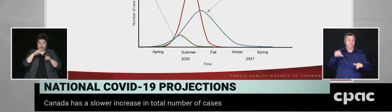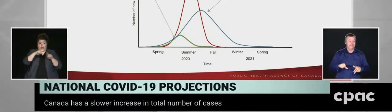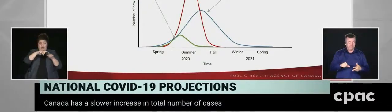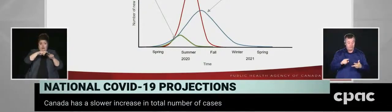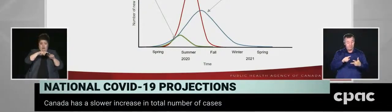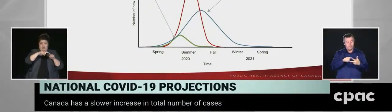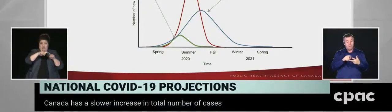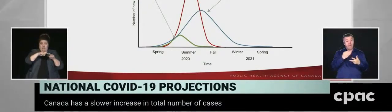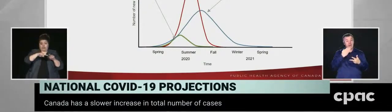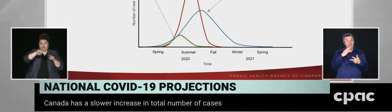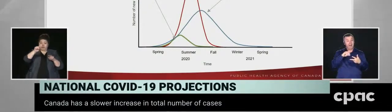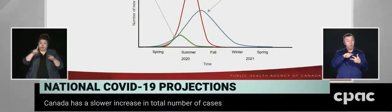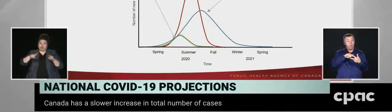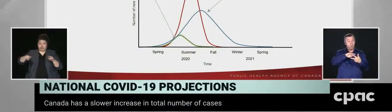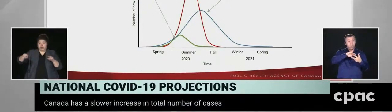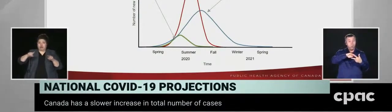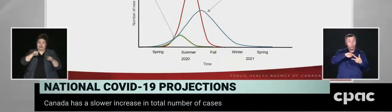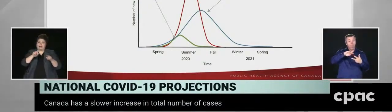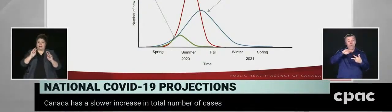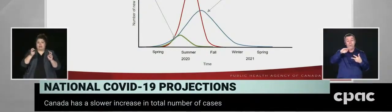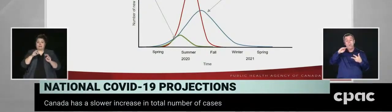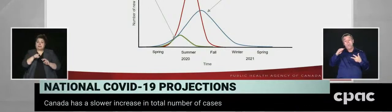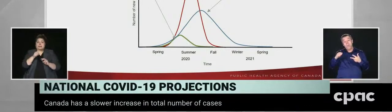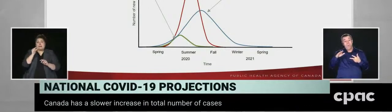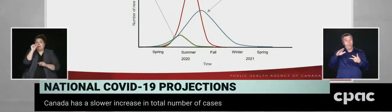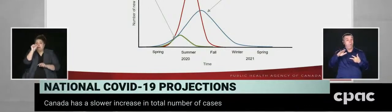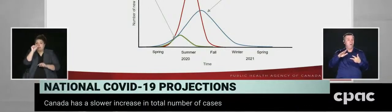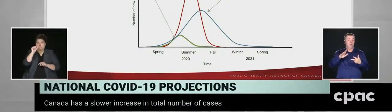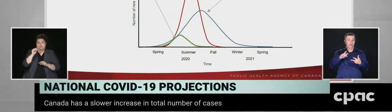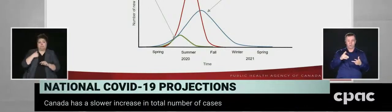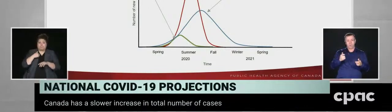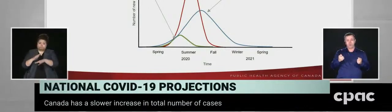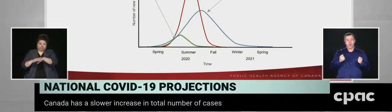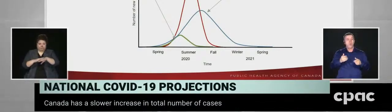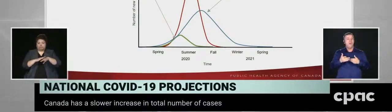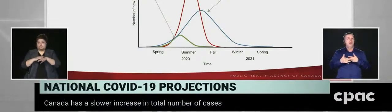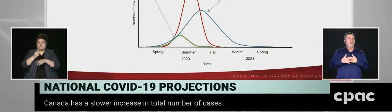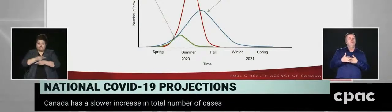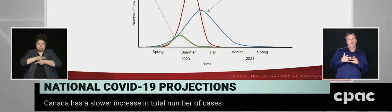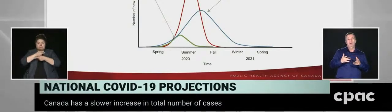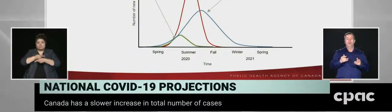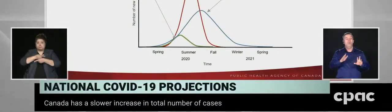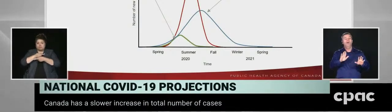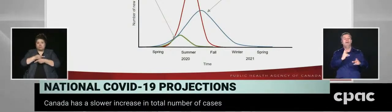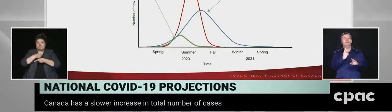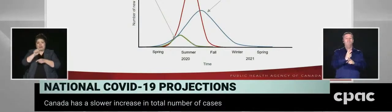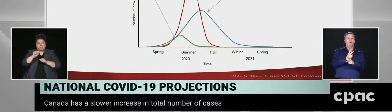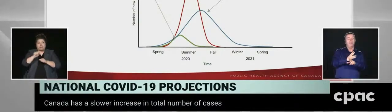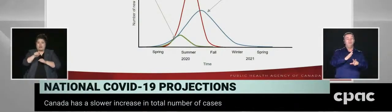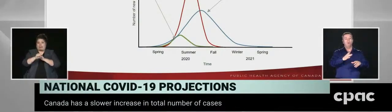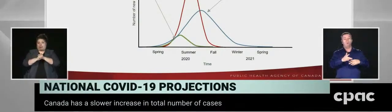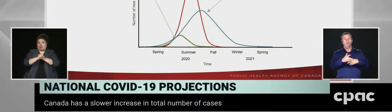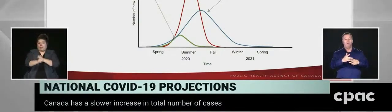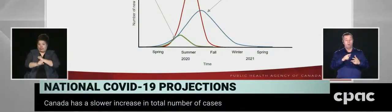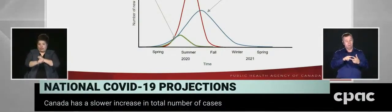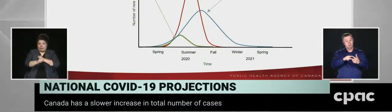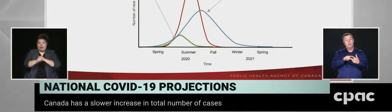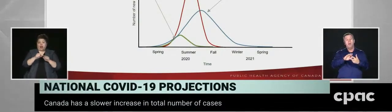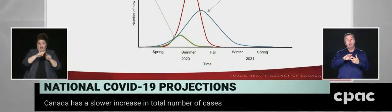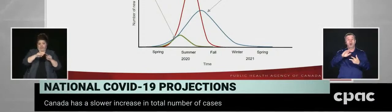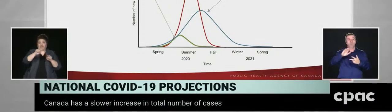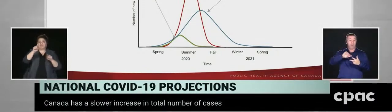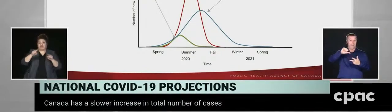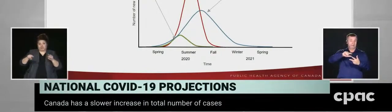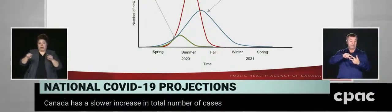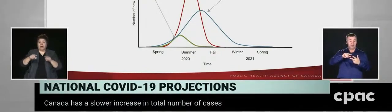controls, leading to the delay and reduction in the peak. The green smaller curve is the